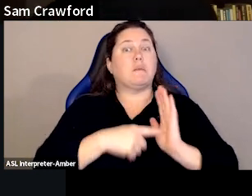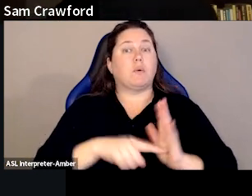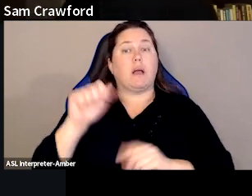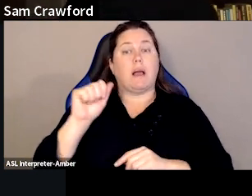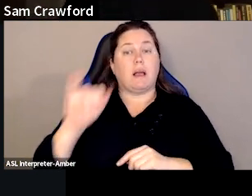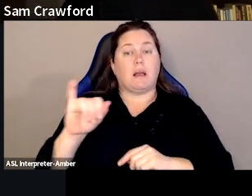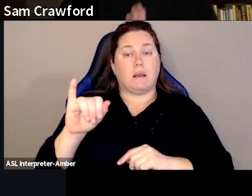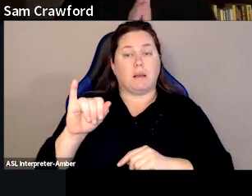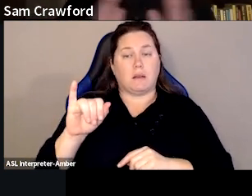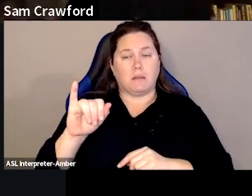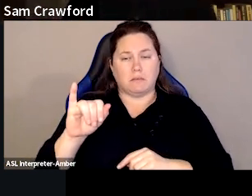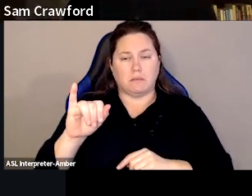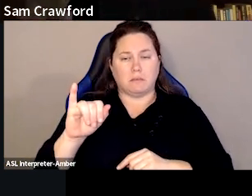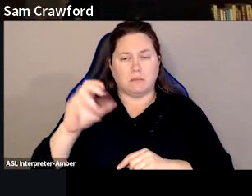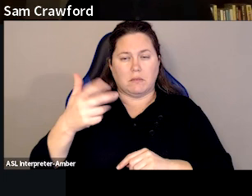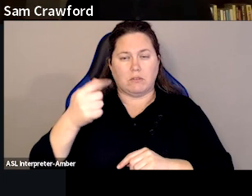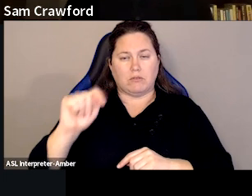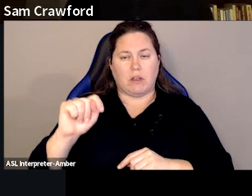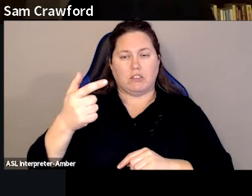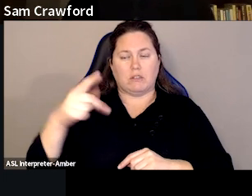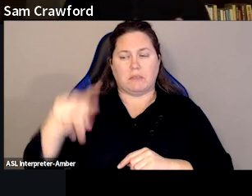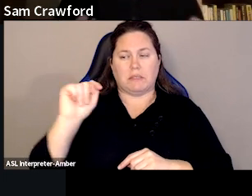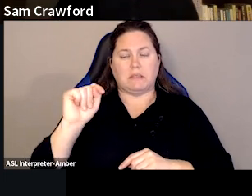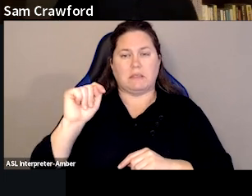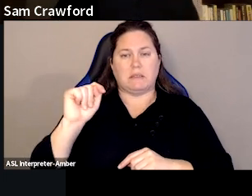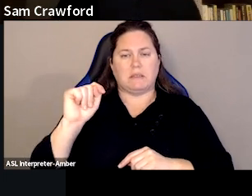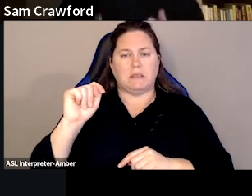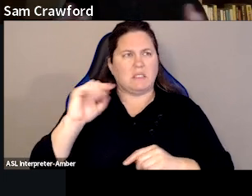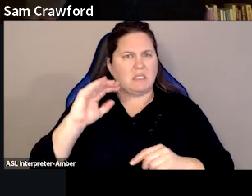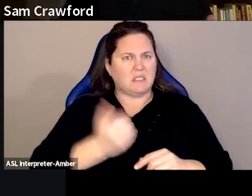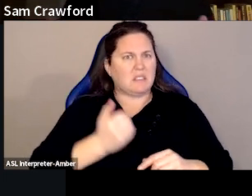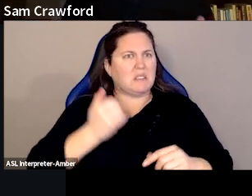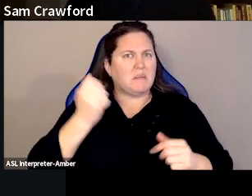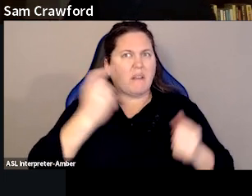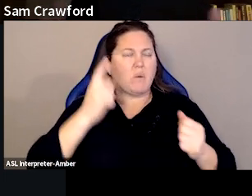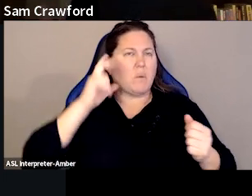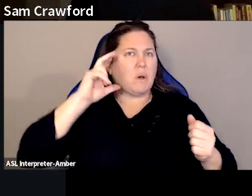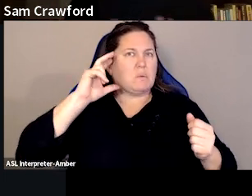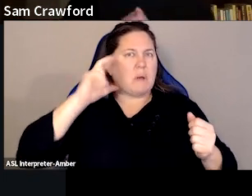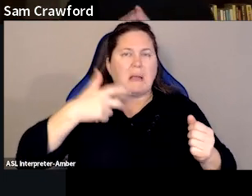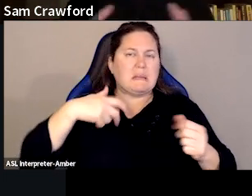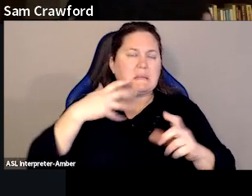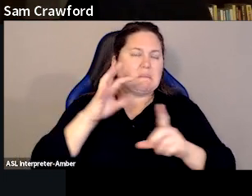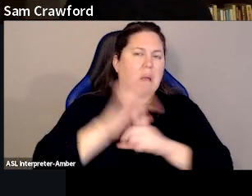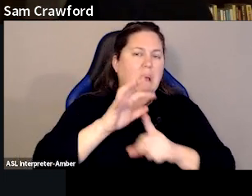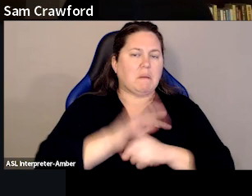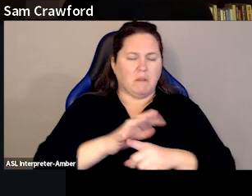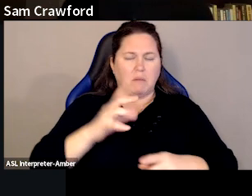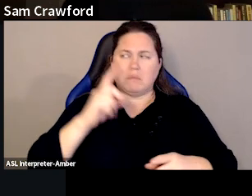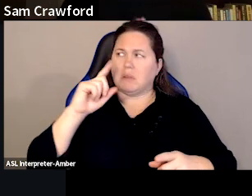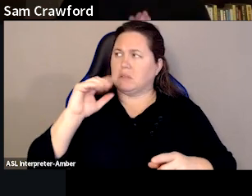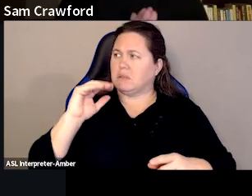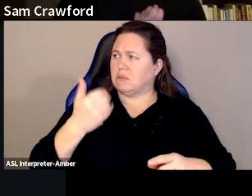like ChatGPT, everyone has gone crazy for it, but it feels like it only cropped up a few weeks ago out of